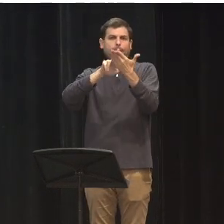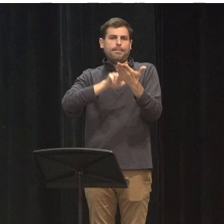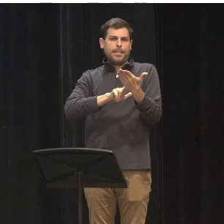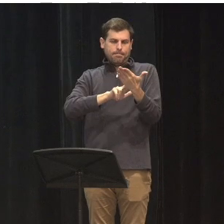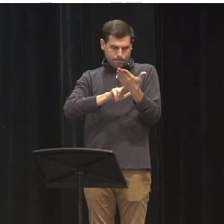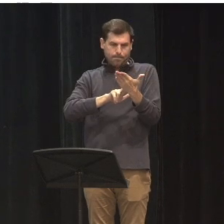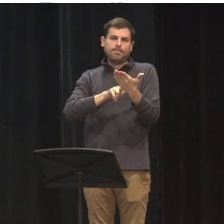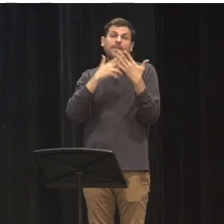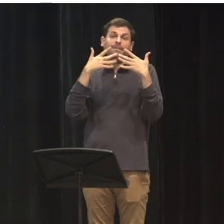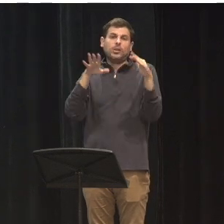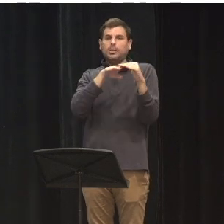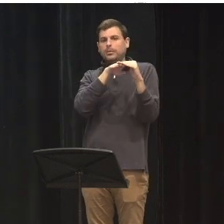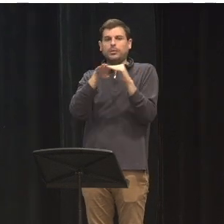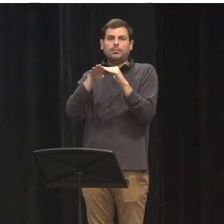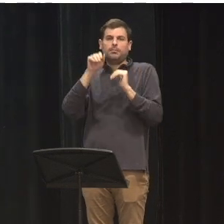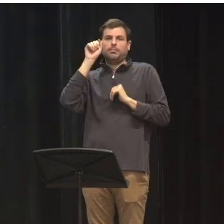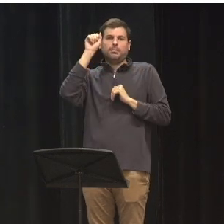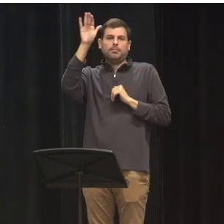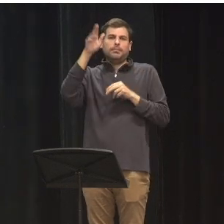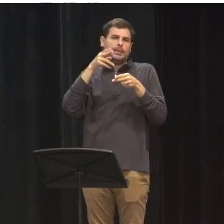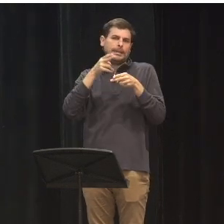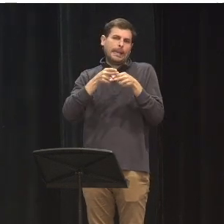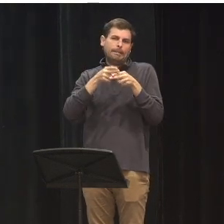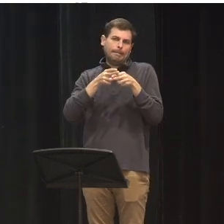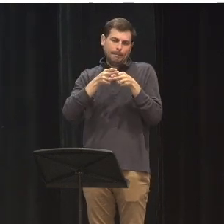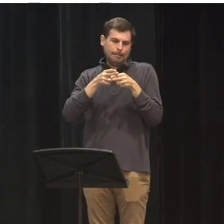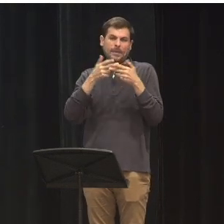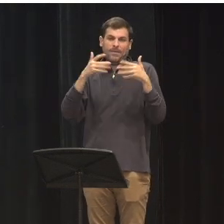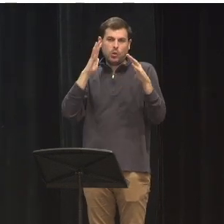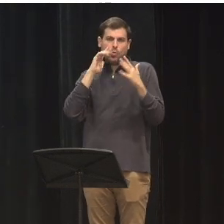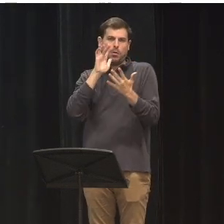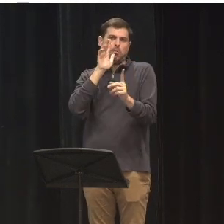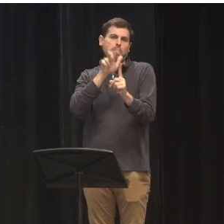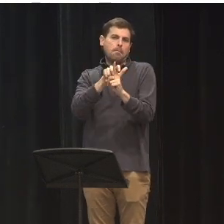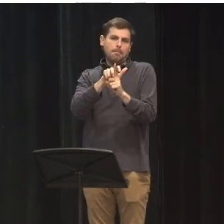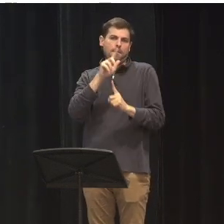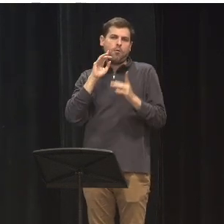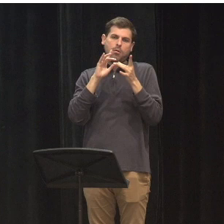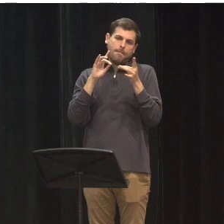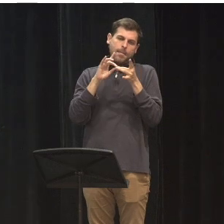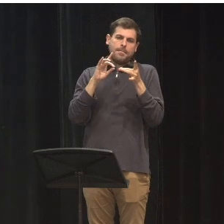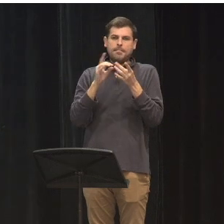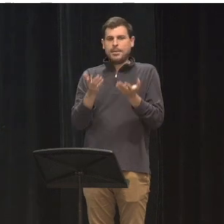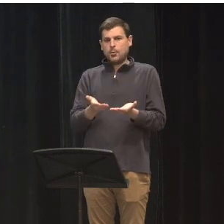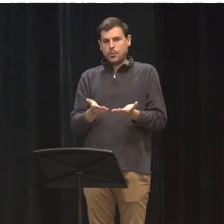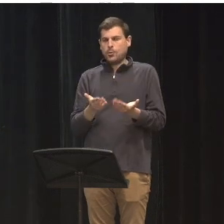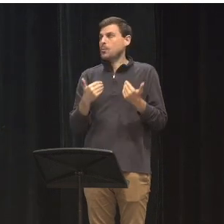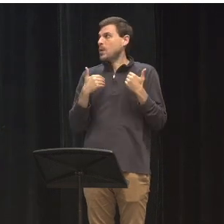form, and you'll be able to submit your name in order to comment, and your name and will then show